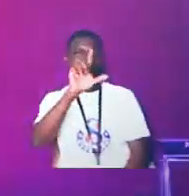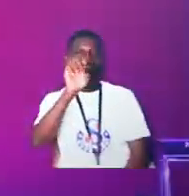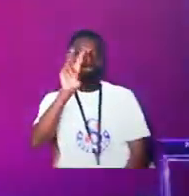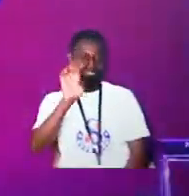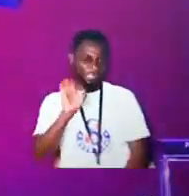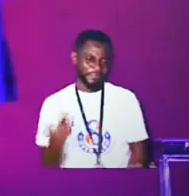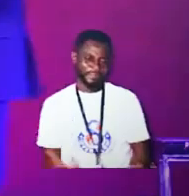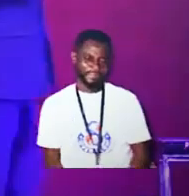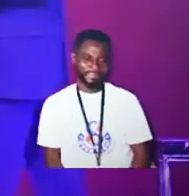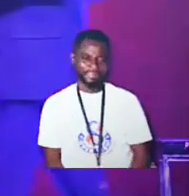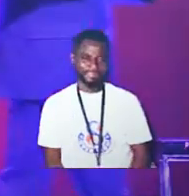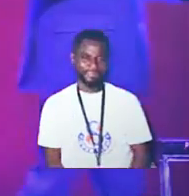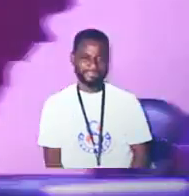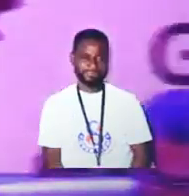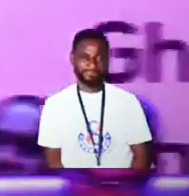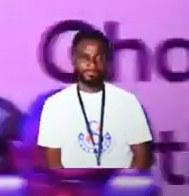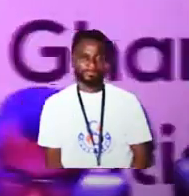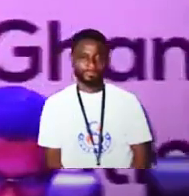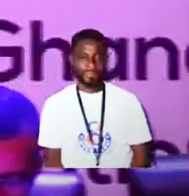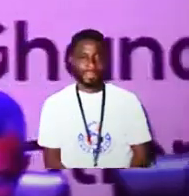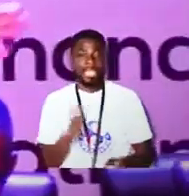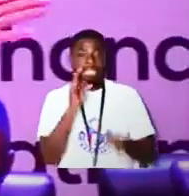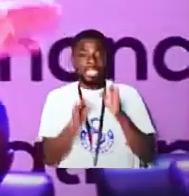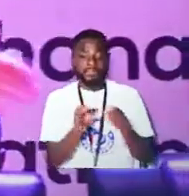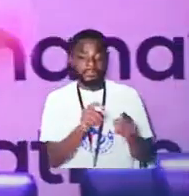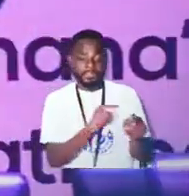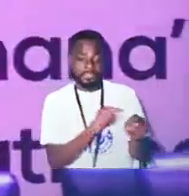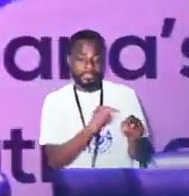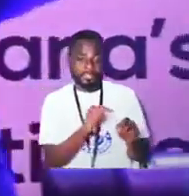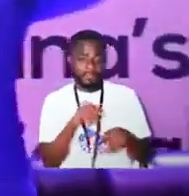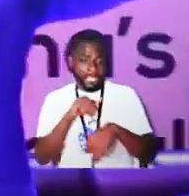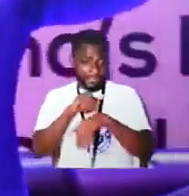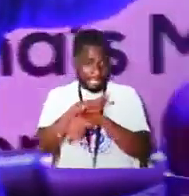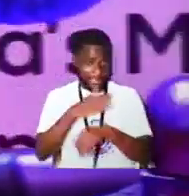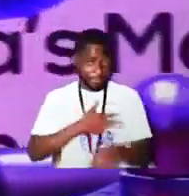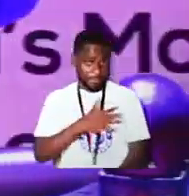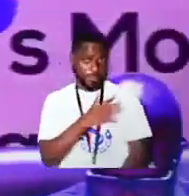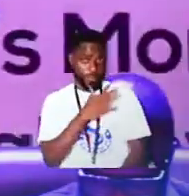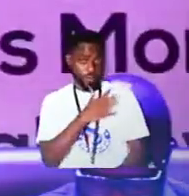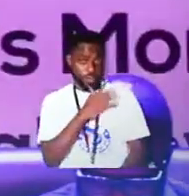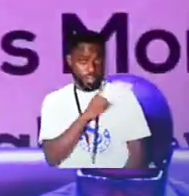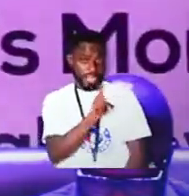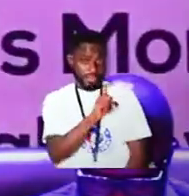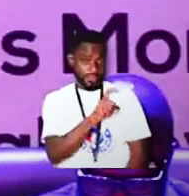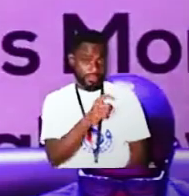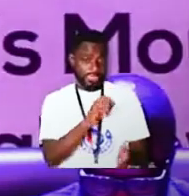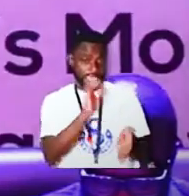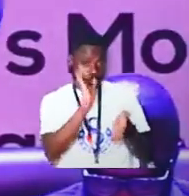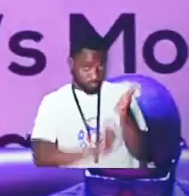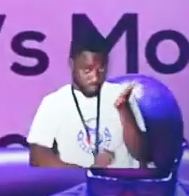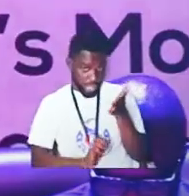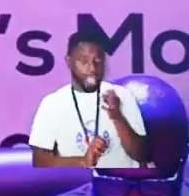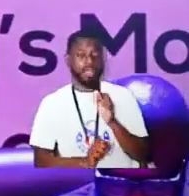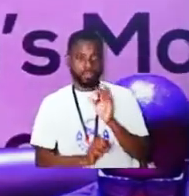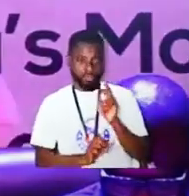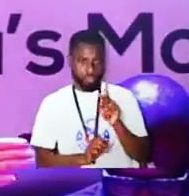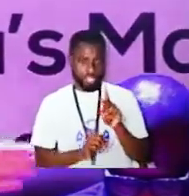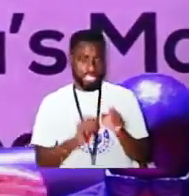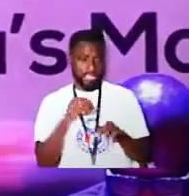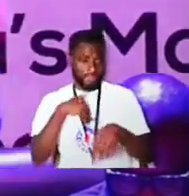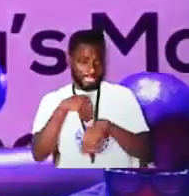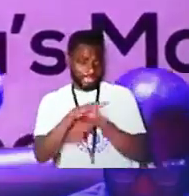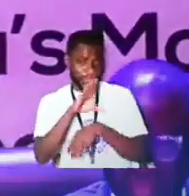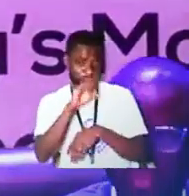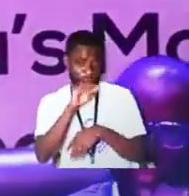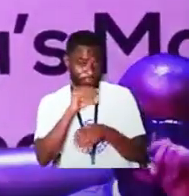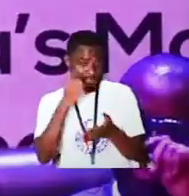Yeah. If they know that if you send your mom 100 cedis, they will charge you so much, and if you send 50,